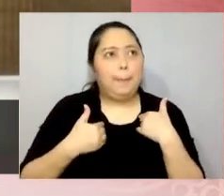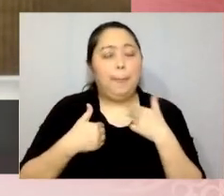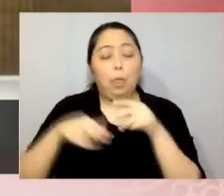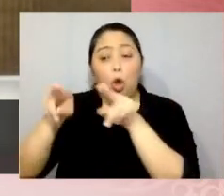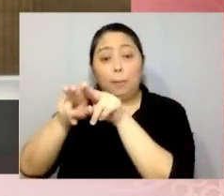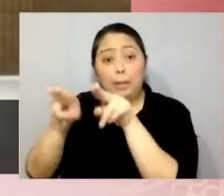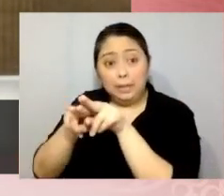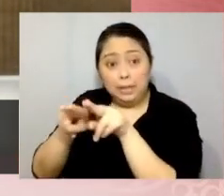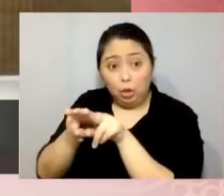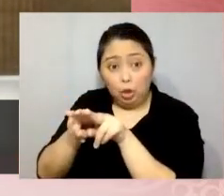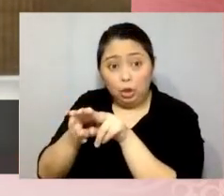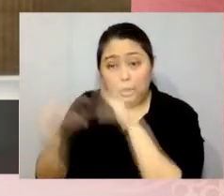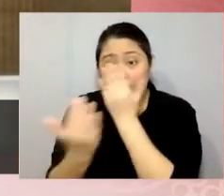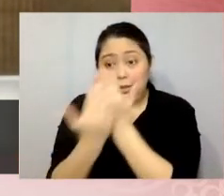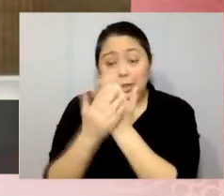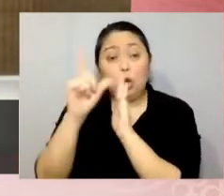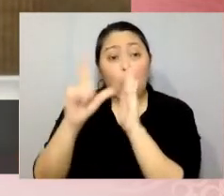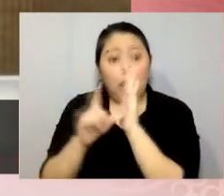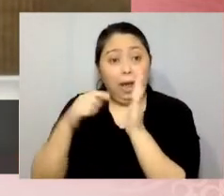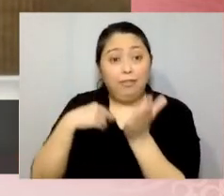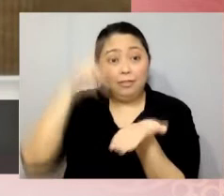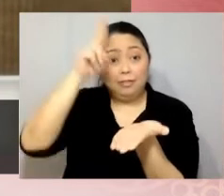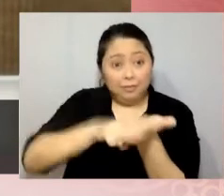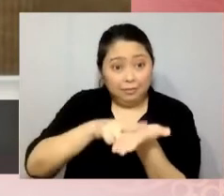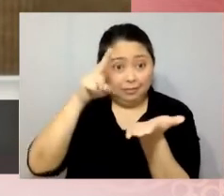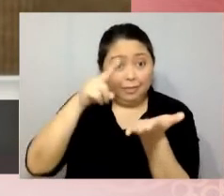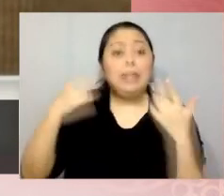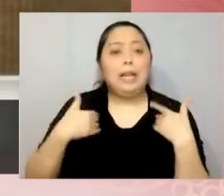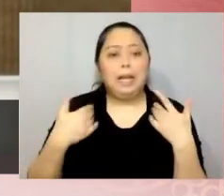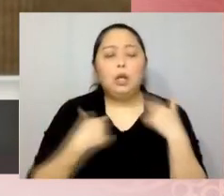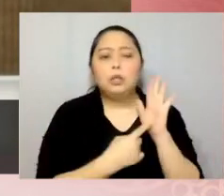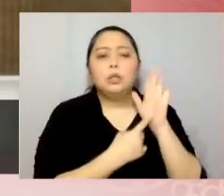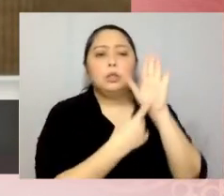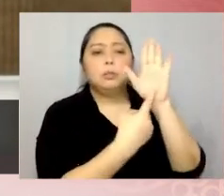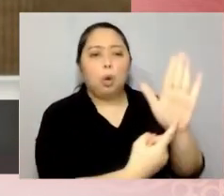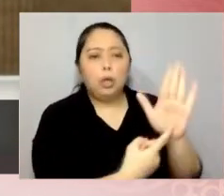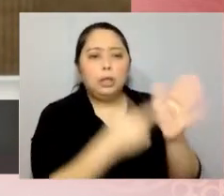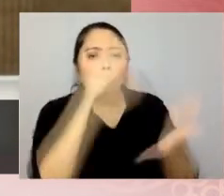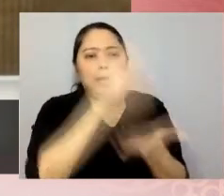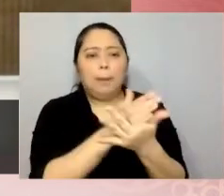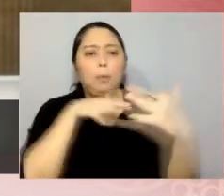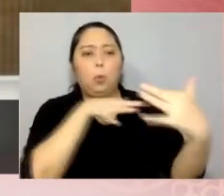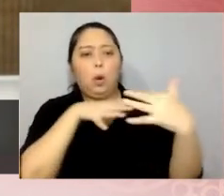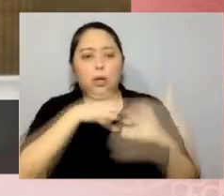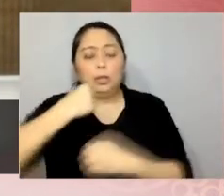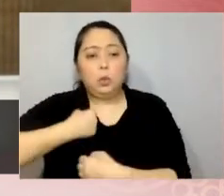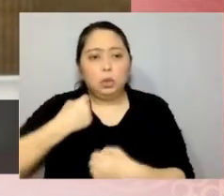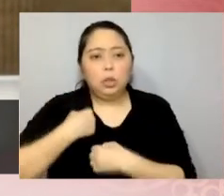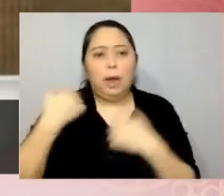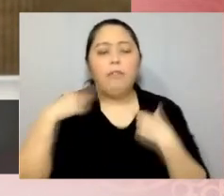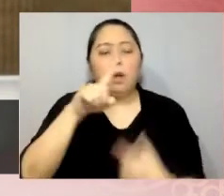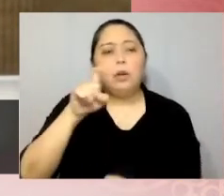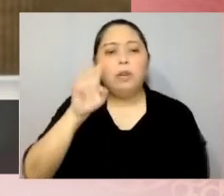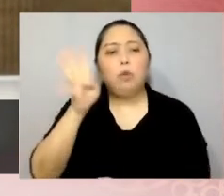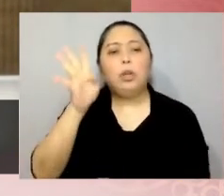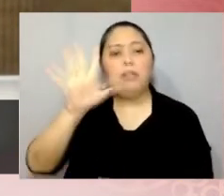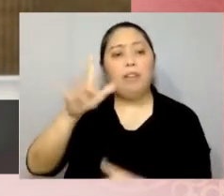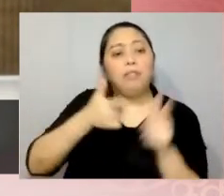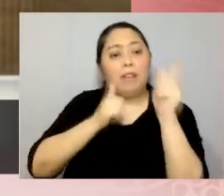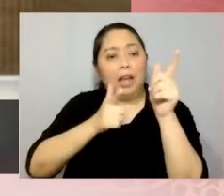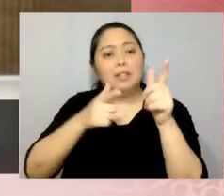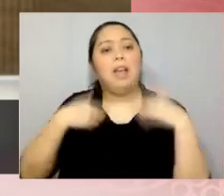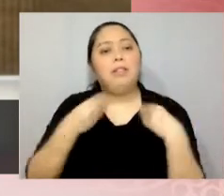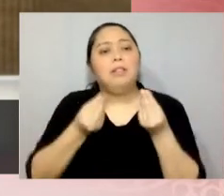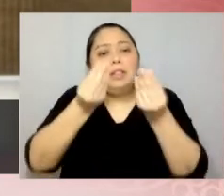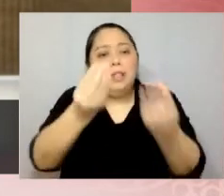Normalization, nagkaroon ng symbolic decommissioning. Ito yung 145 combatants and firearms. Nung naipasa